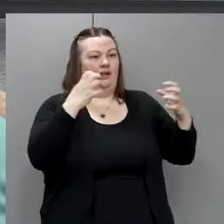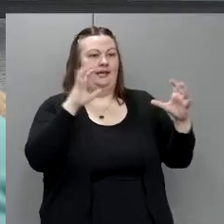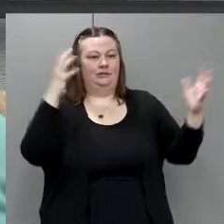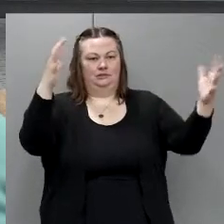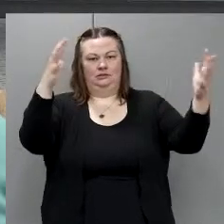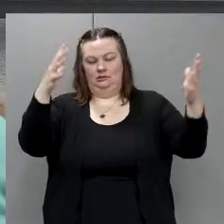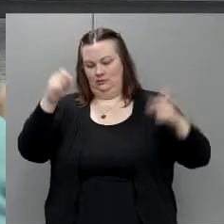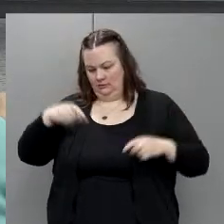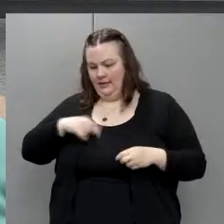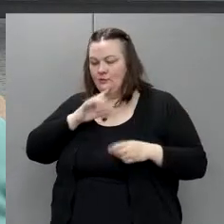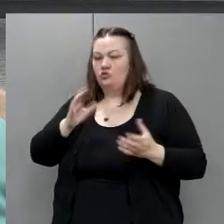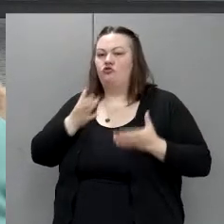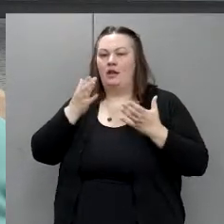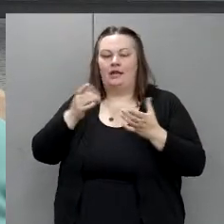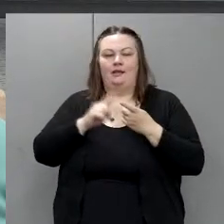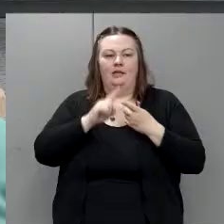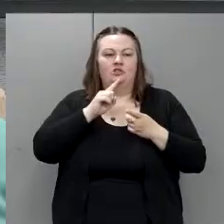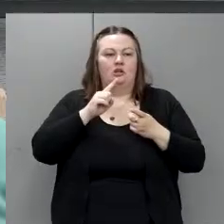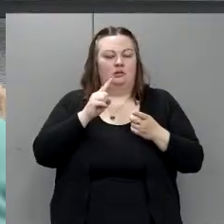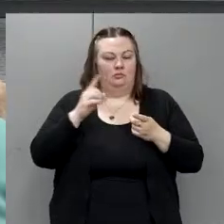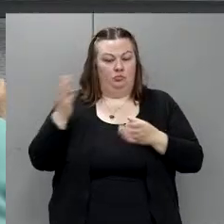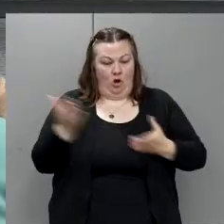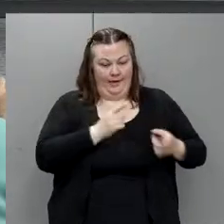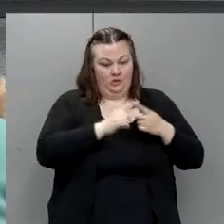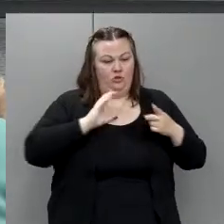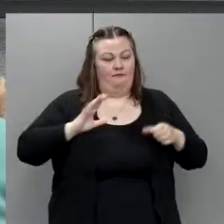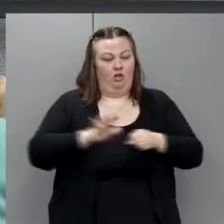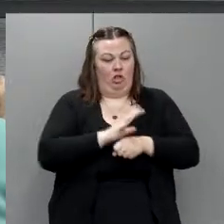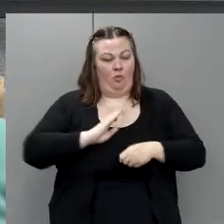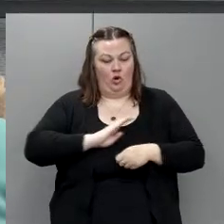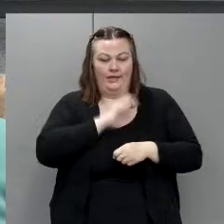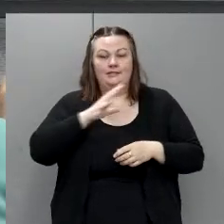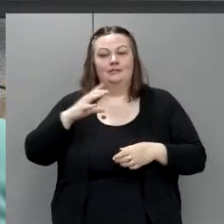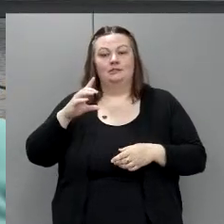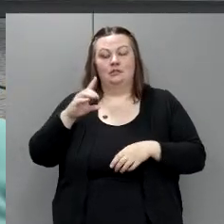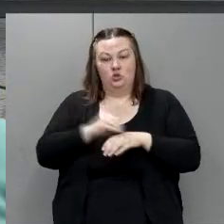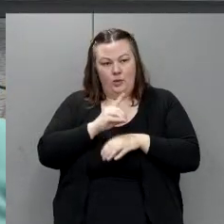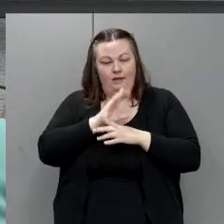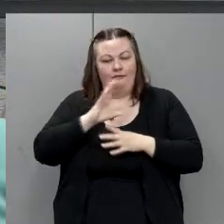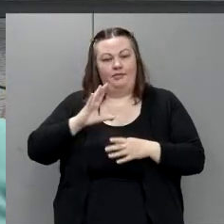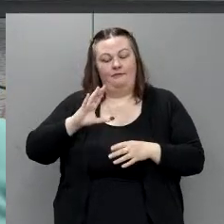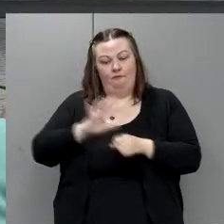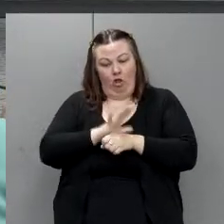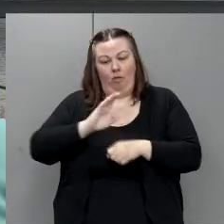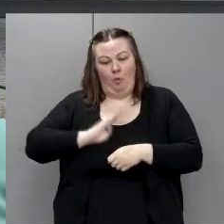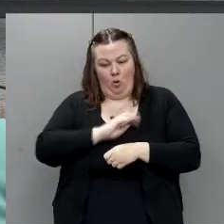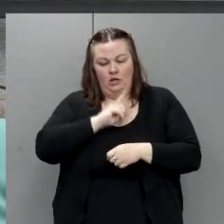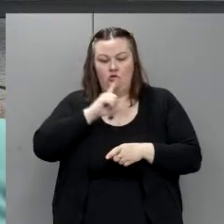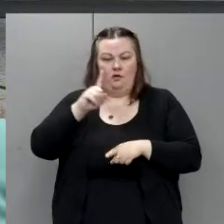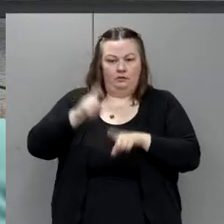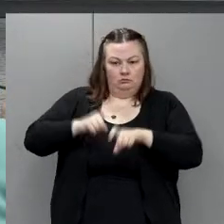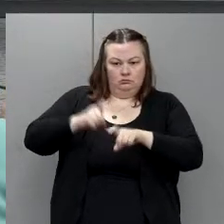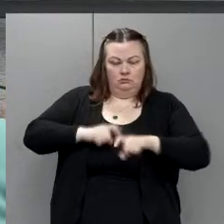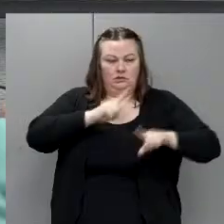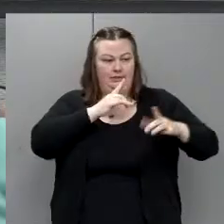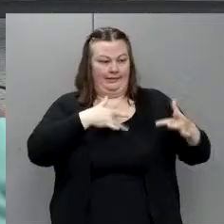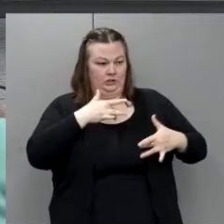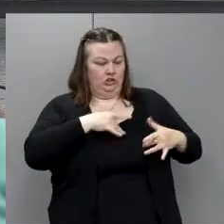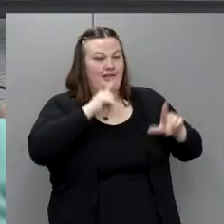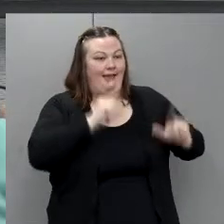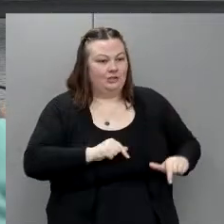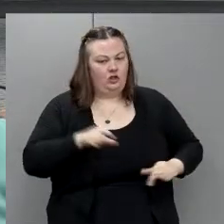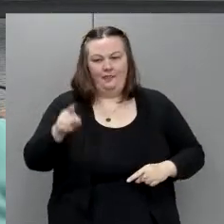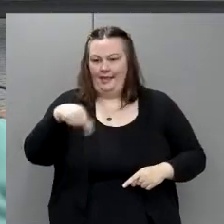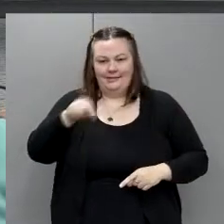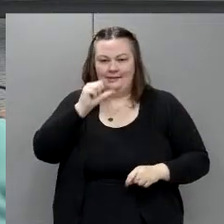This was a recommendation that was brought to the full board. It is the duty of the full board to go through and have our questions and concerns answered. They